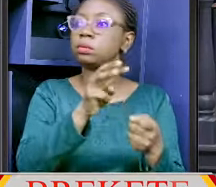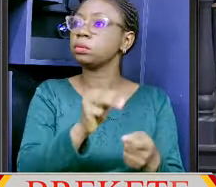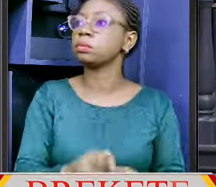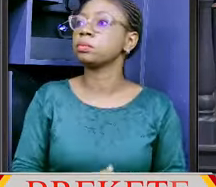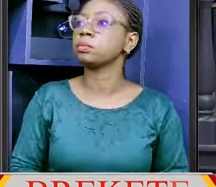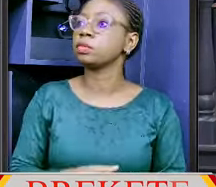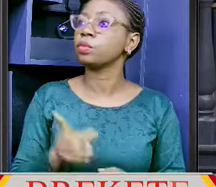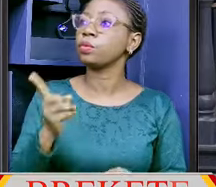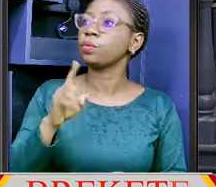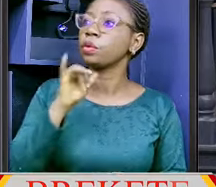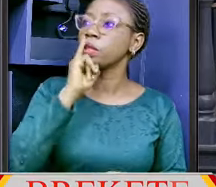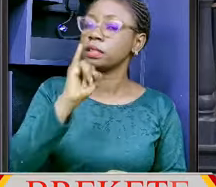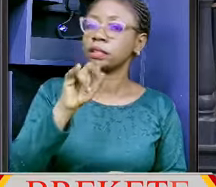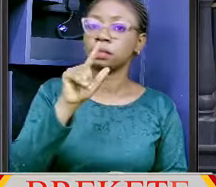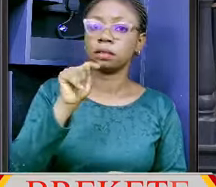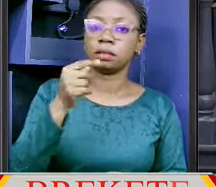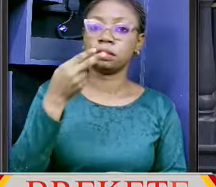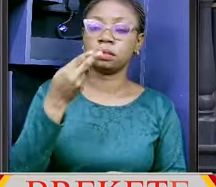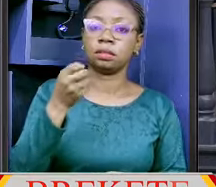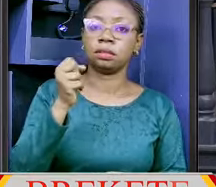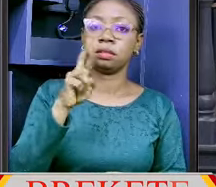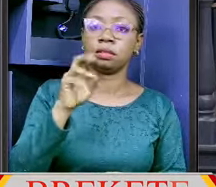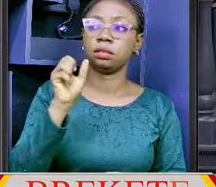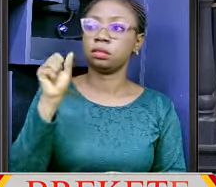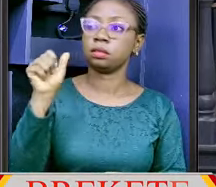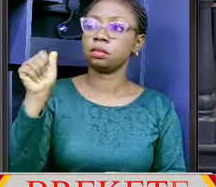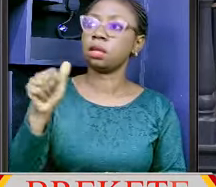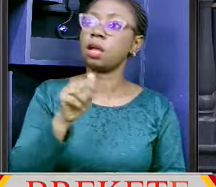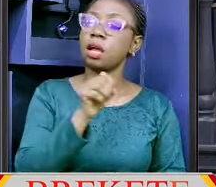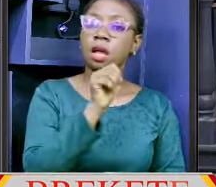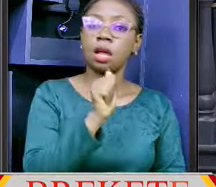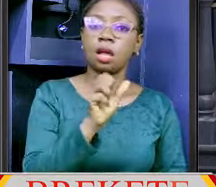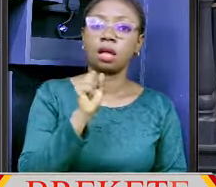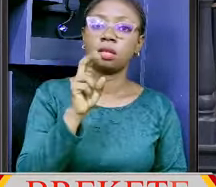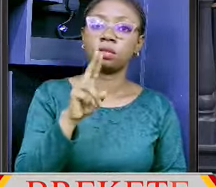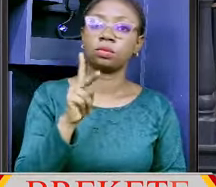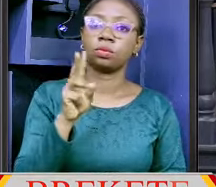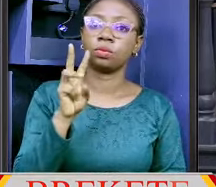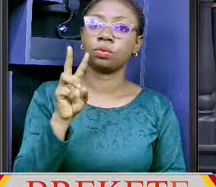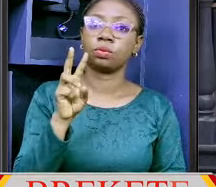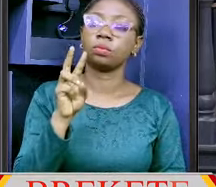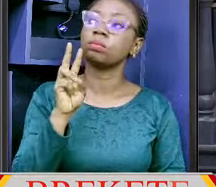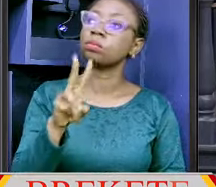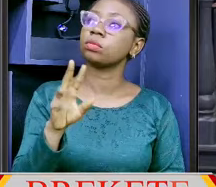Where is Teresa Asuko? Enter the other cubicle. Yes, sir. Enter, sir.